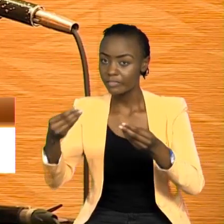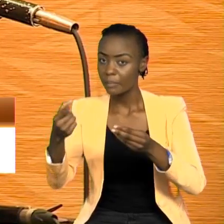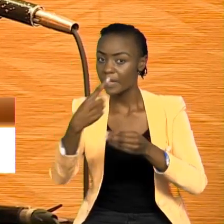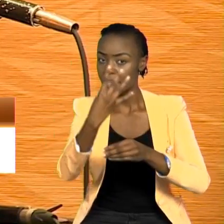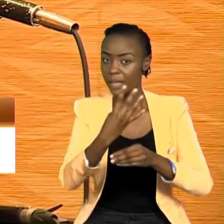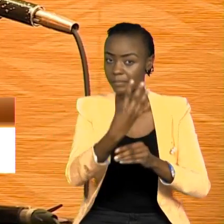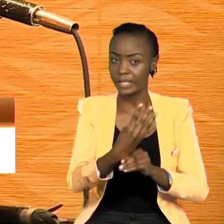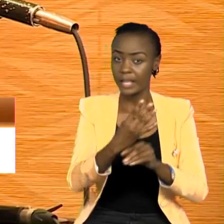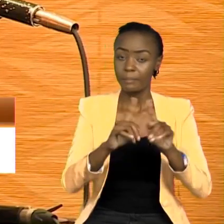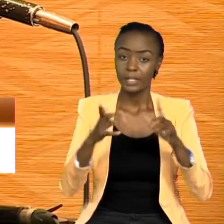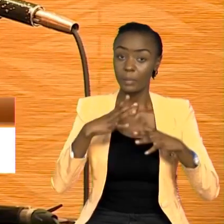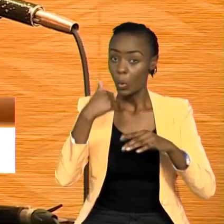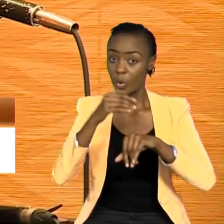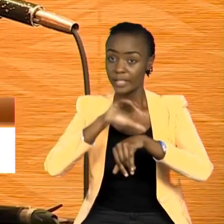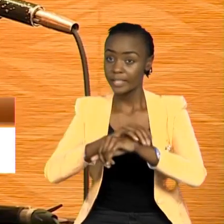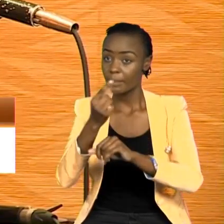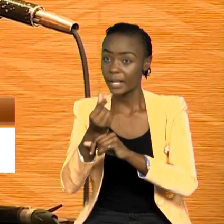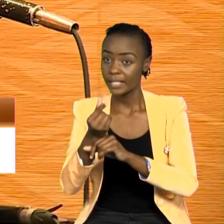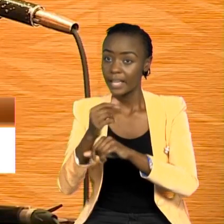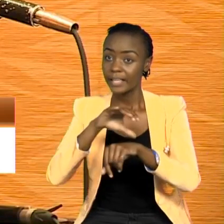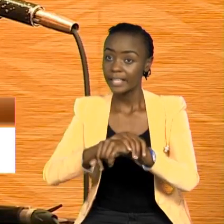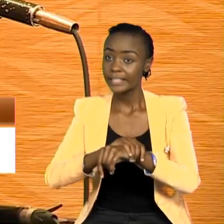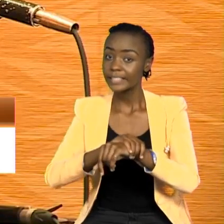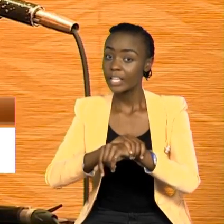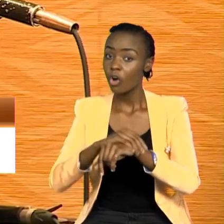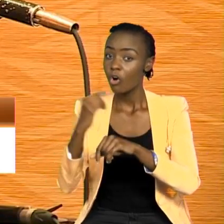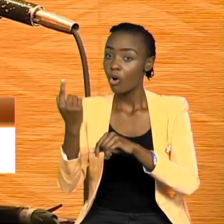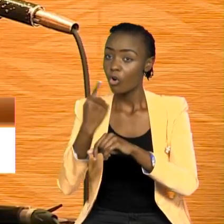most of those who received started receiving the money in June.